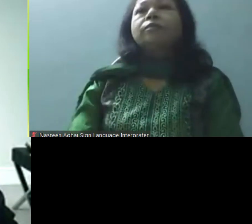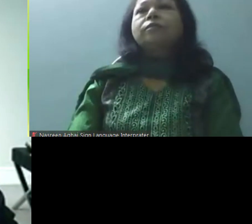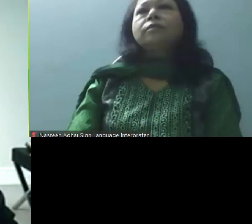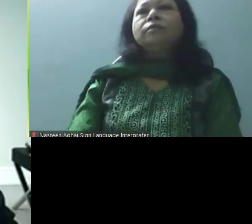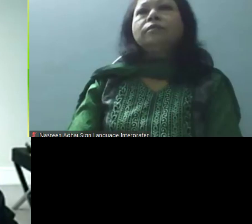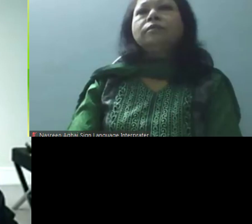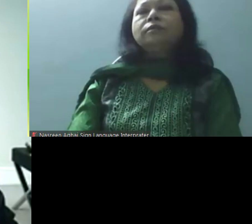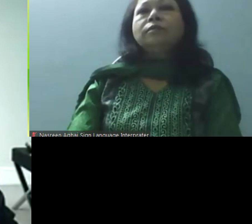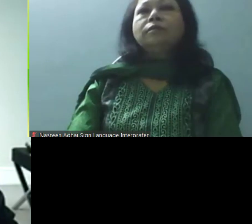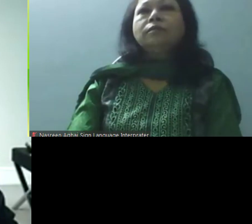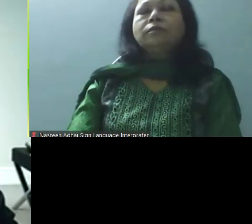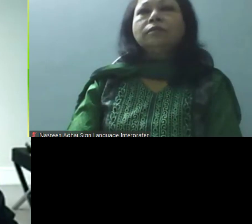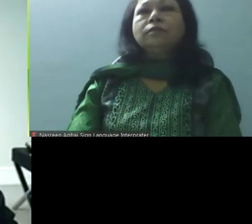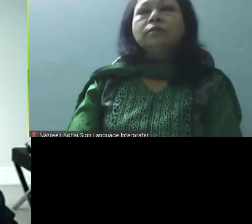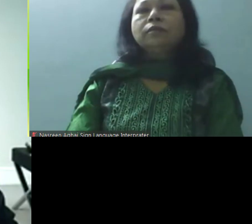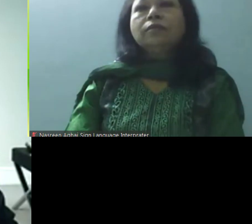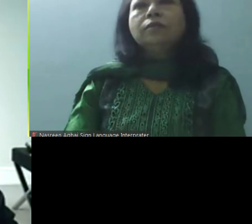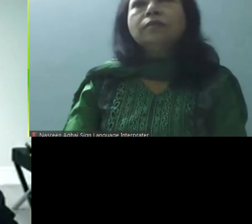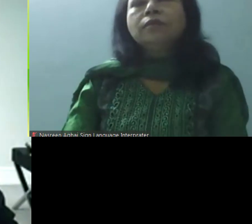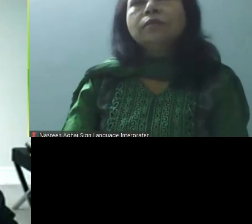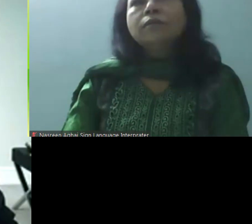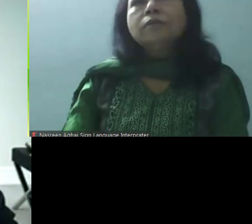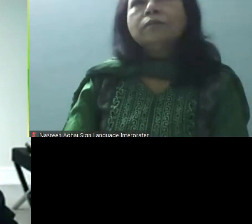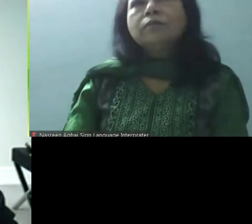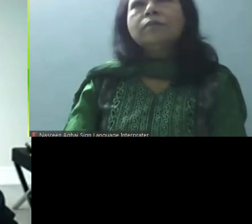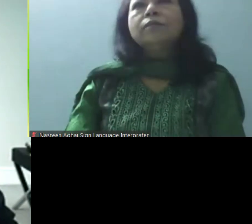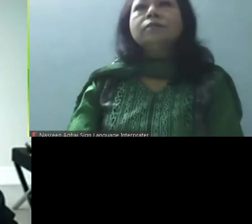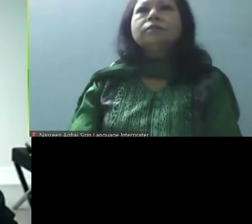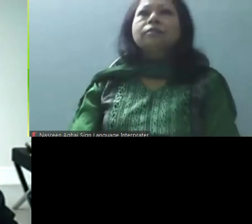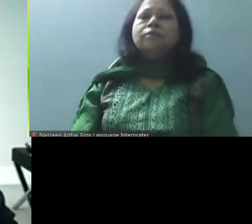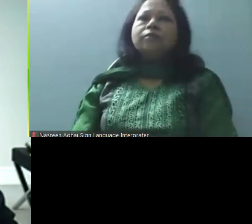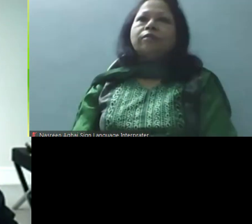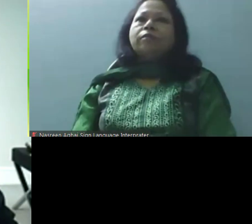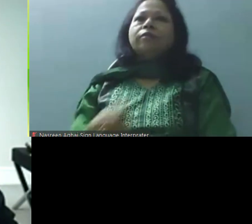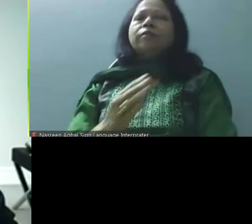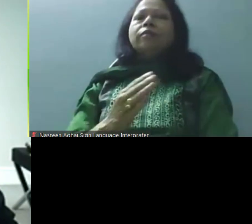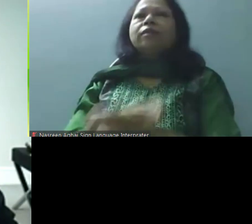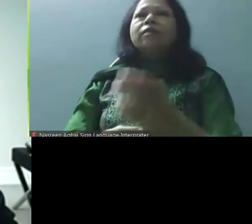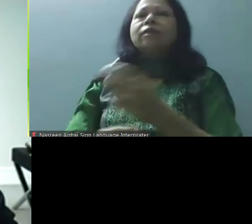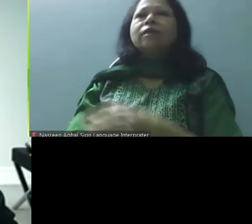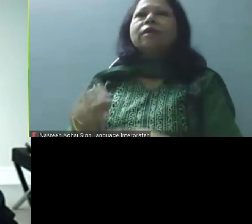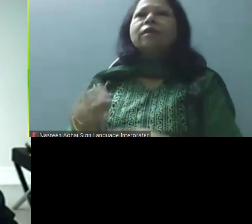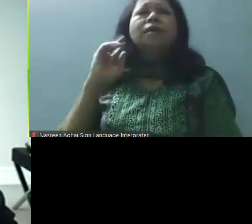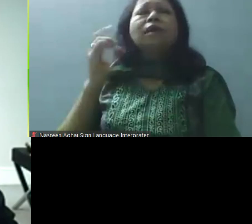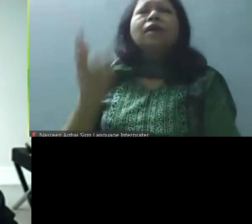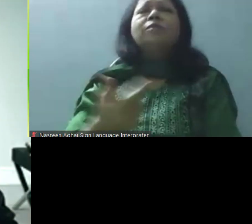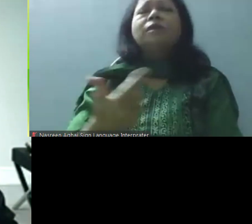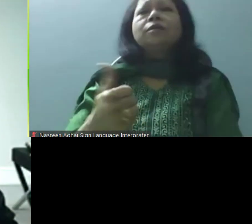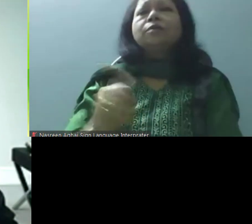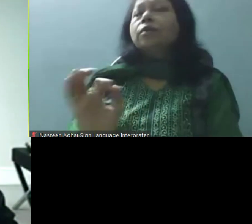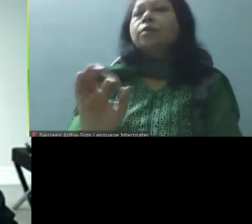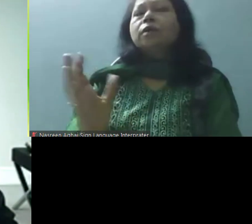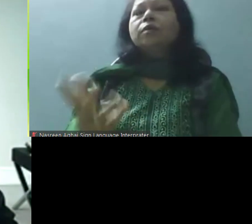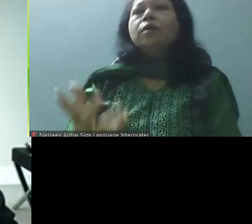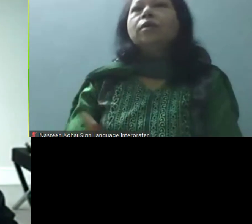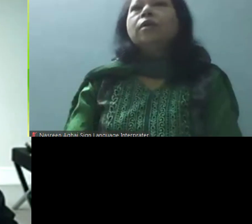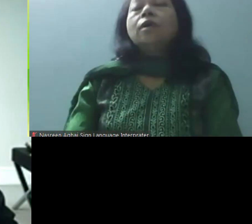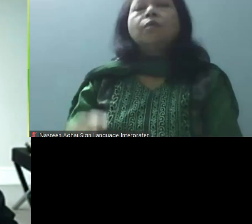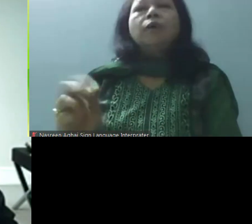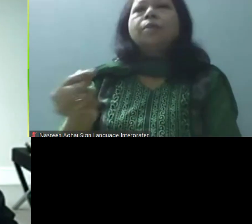with a person with any disability can use this, and it's not very